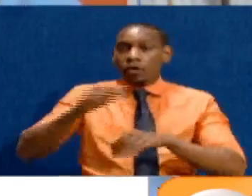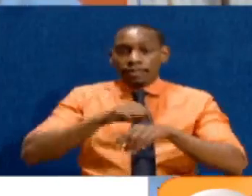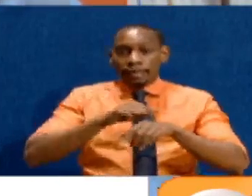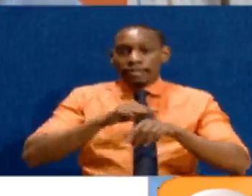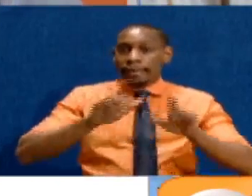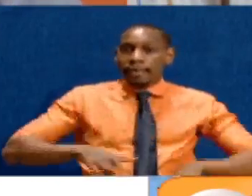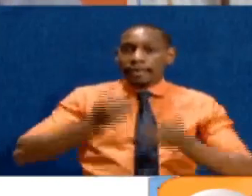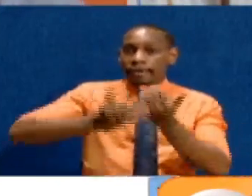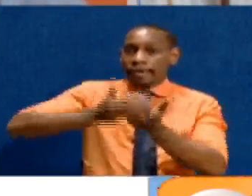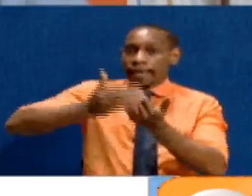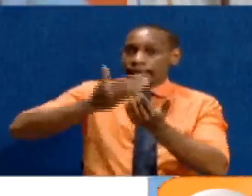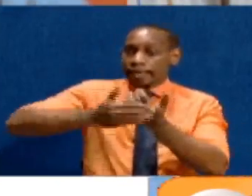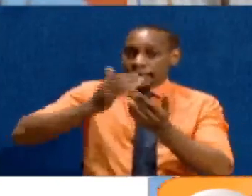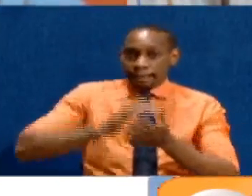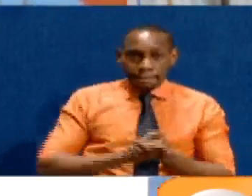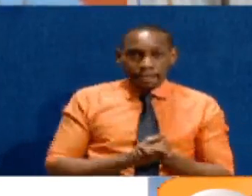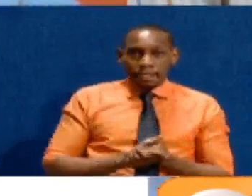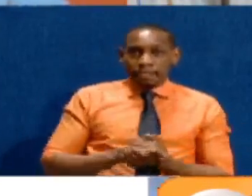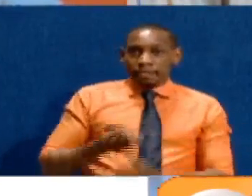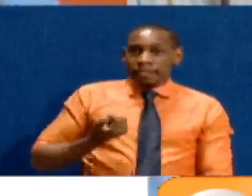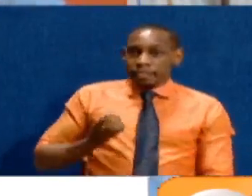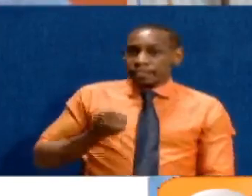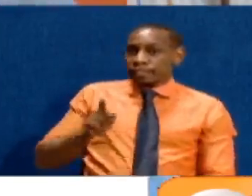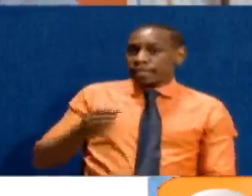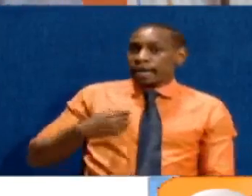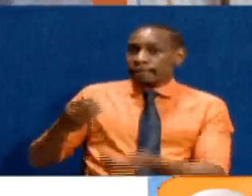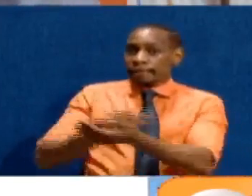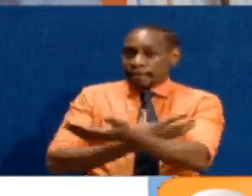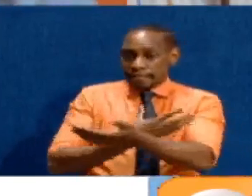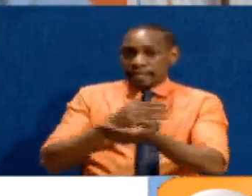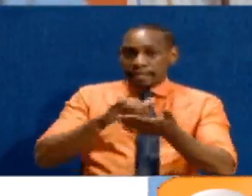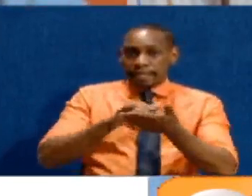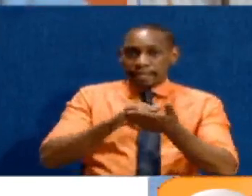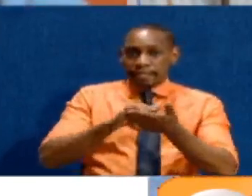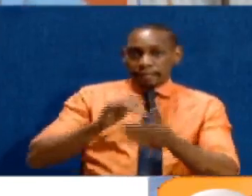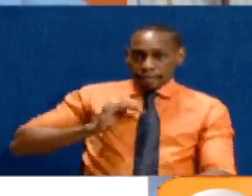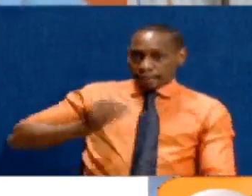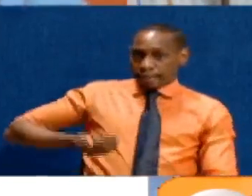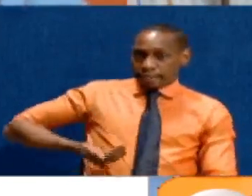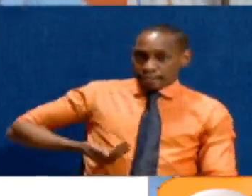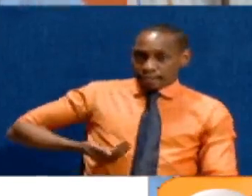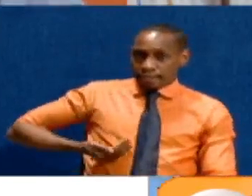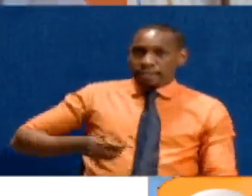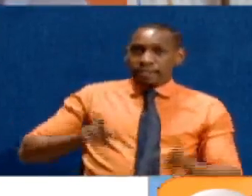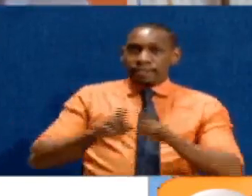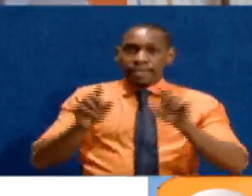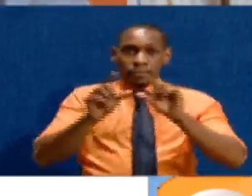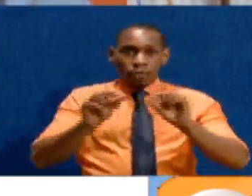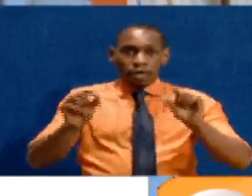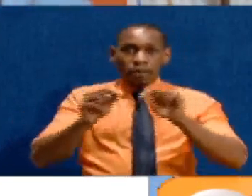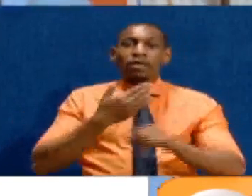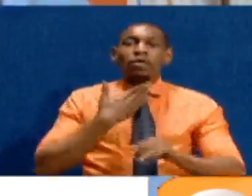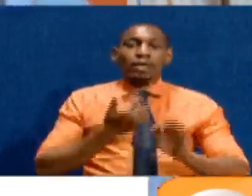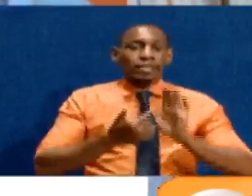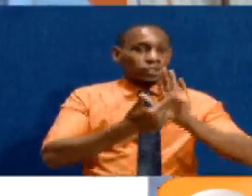of treatment. And she has a type of cancer that we call triple positive breast cancer. And I'm just saying that to